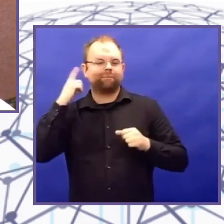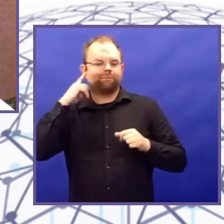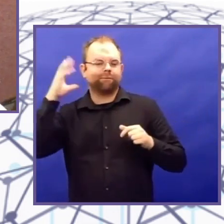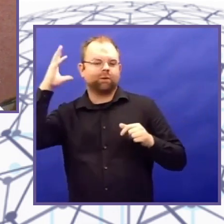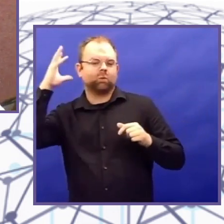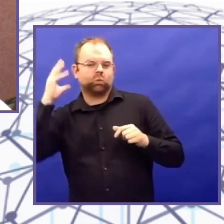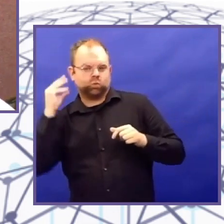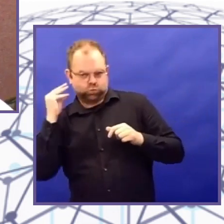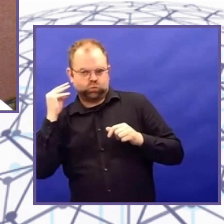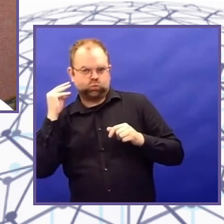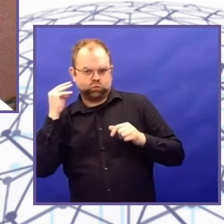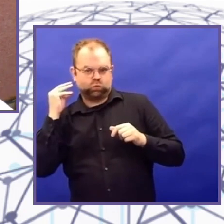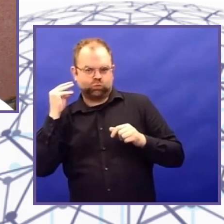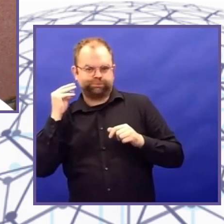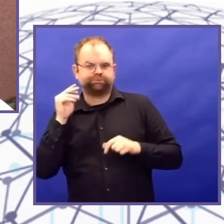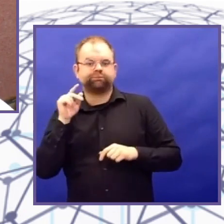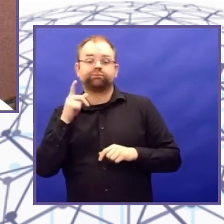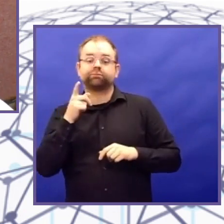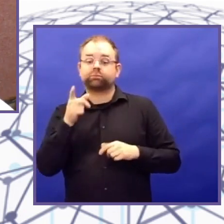would be around